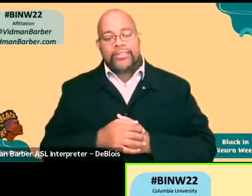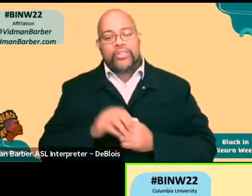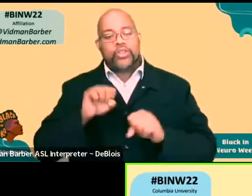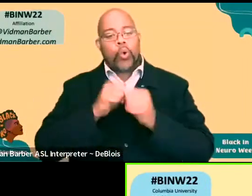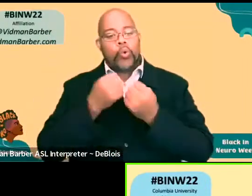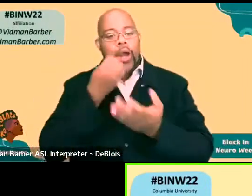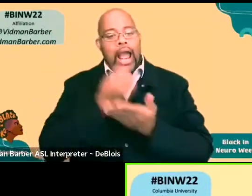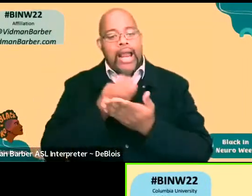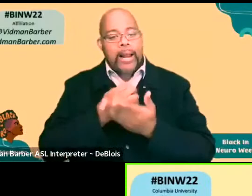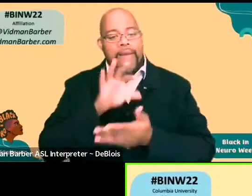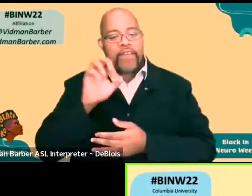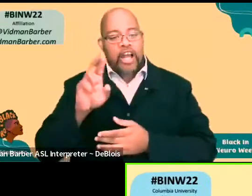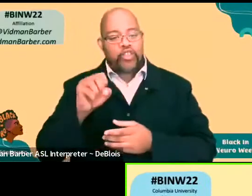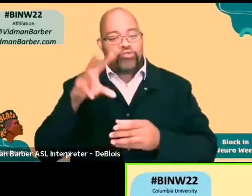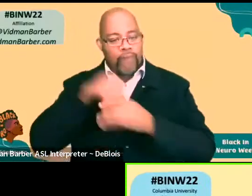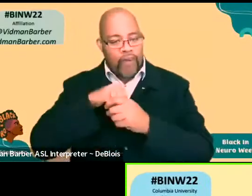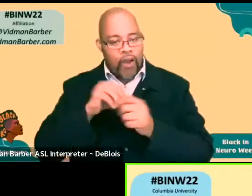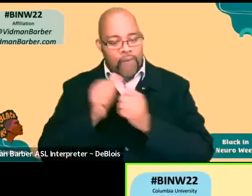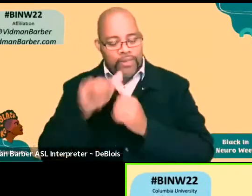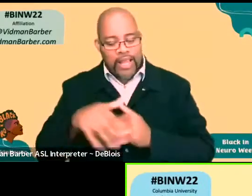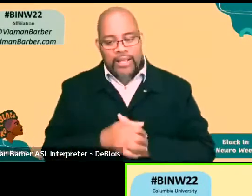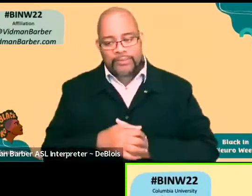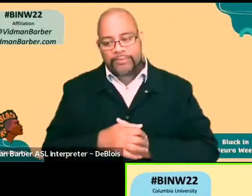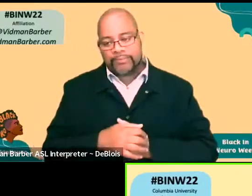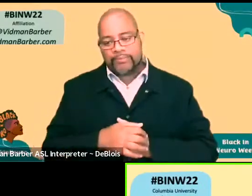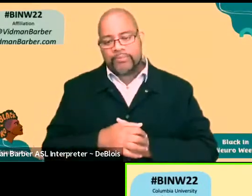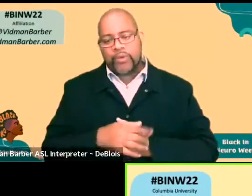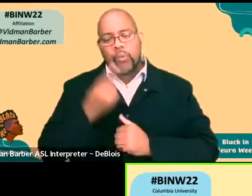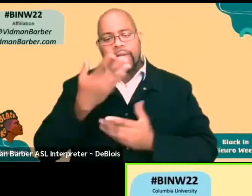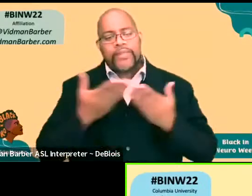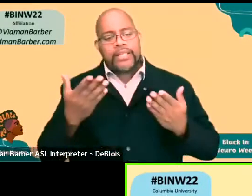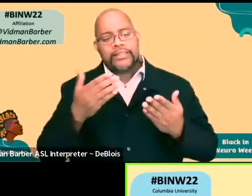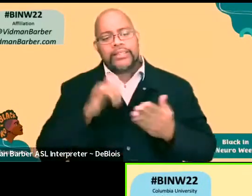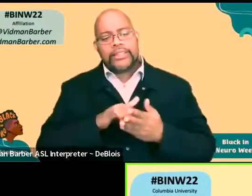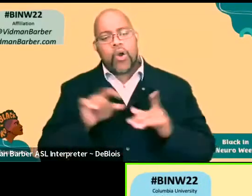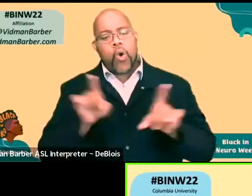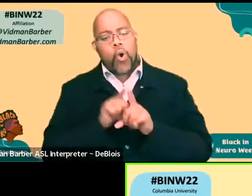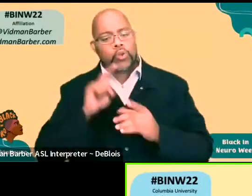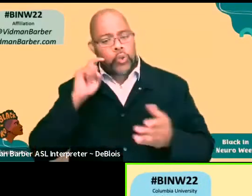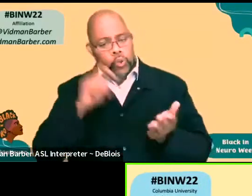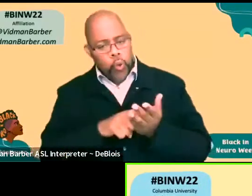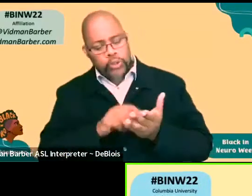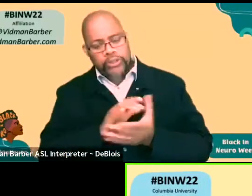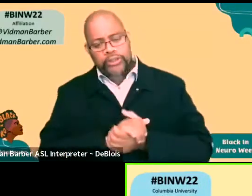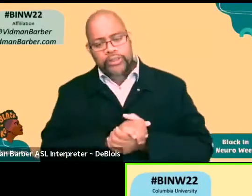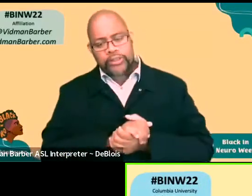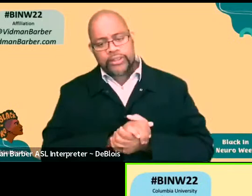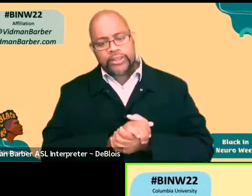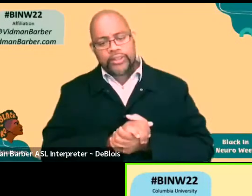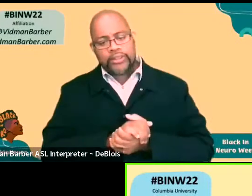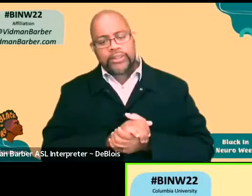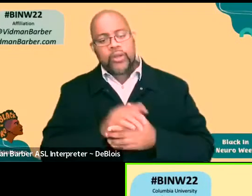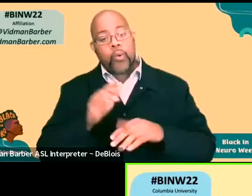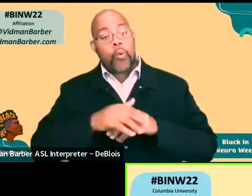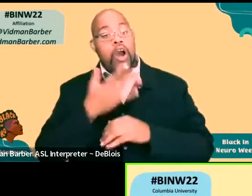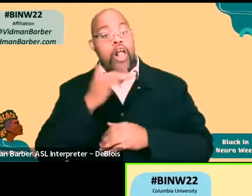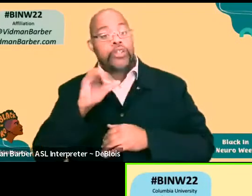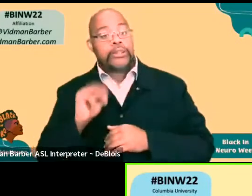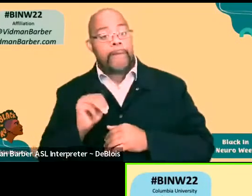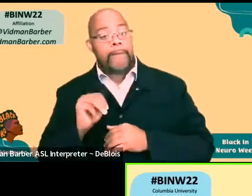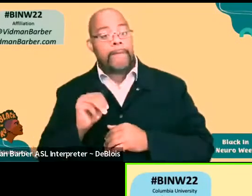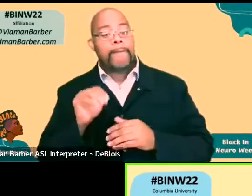socioeconomic factors are playing a role here. And one of the things that you also notice alongside colorism is